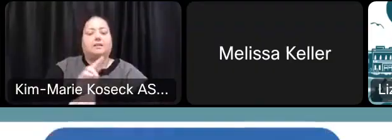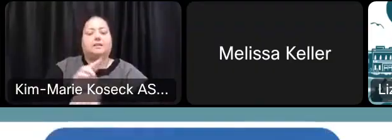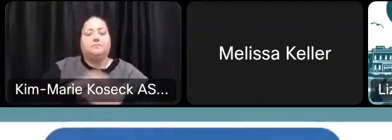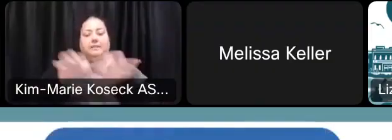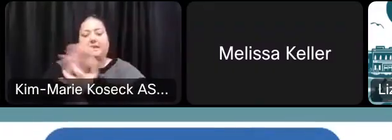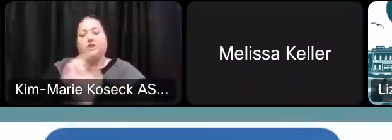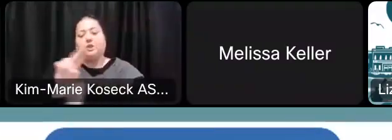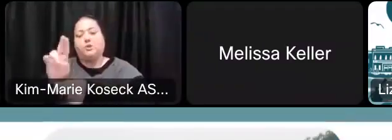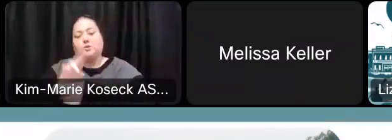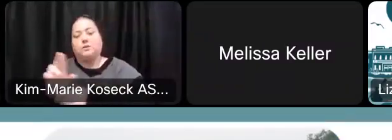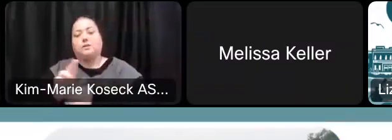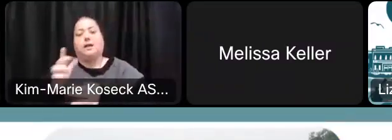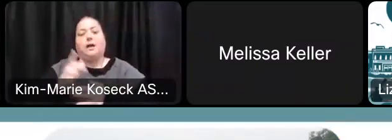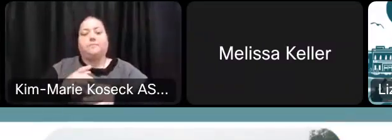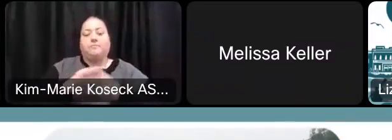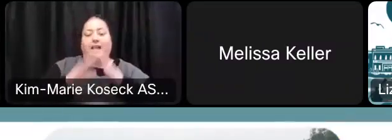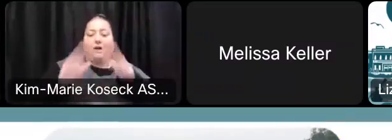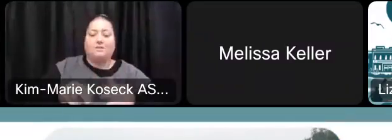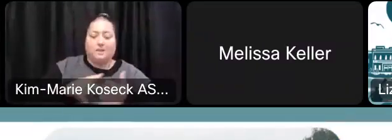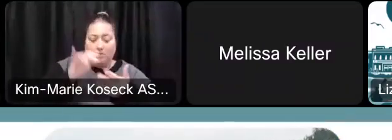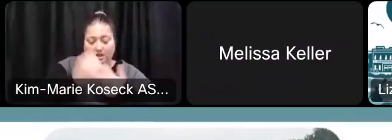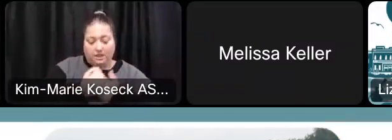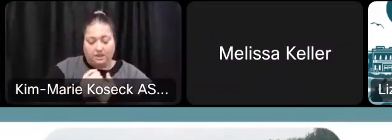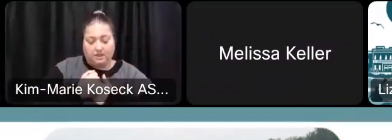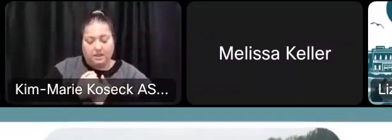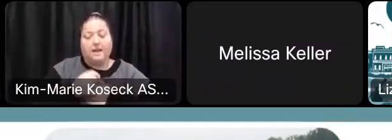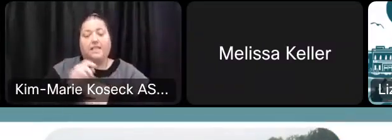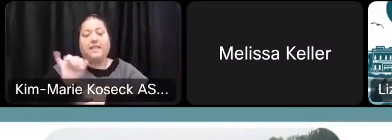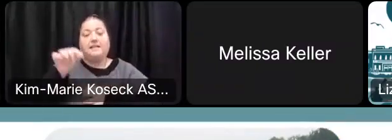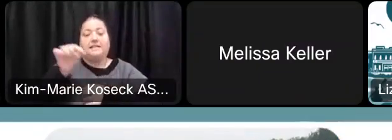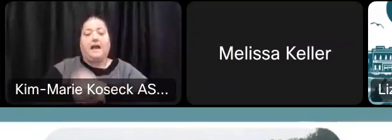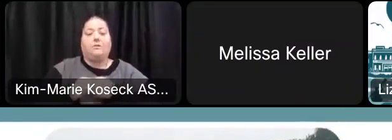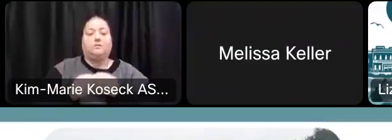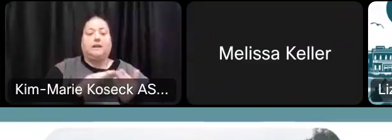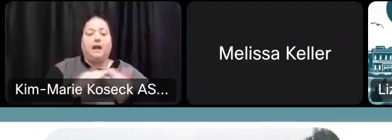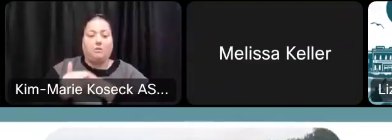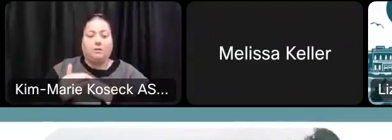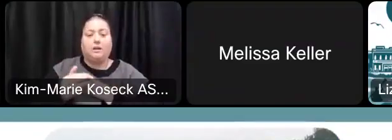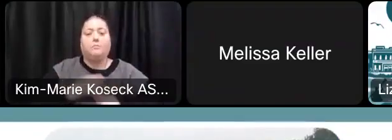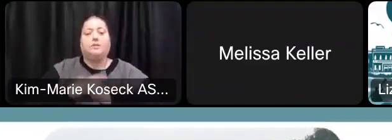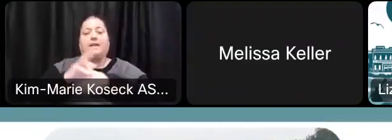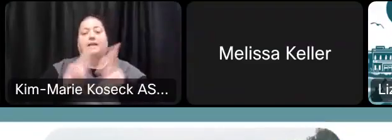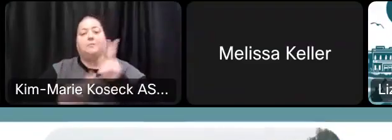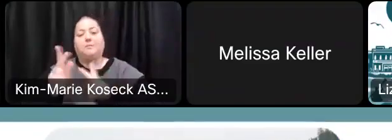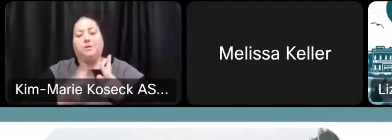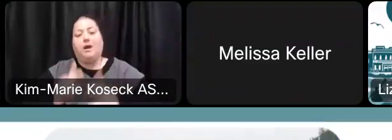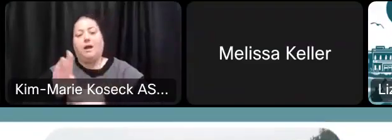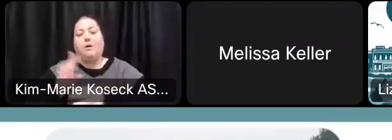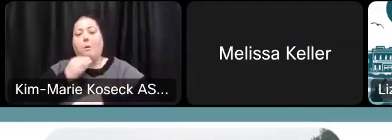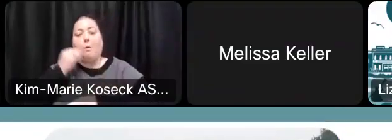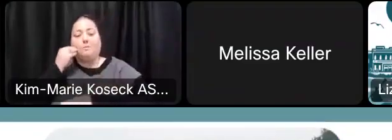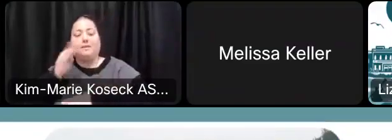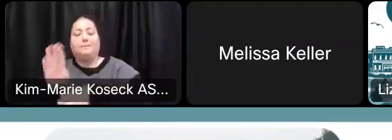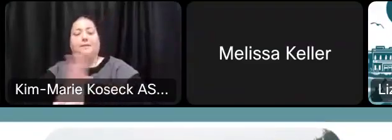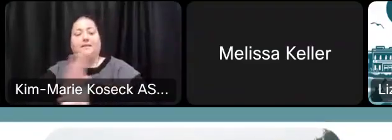housing project. So while we were revitalizing Oswego's downtown, we're also protecting its people, homes, and businesses from future flood